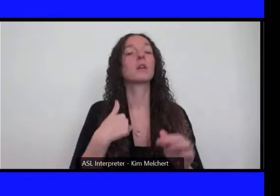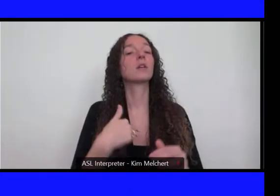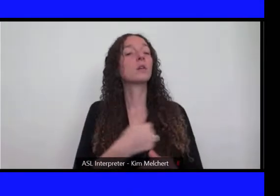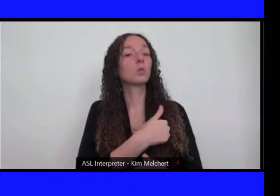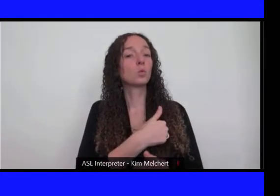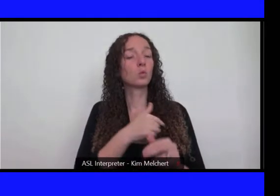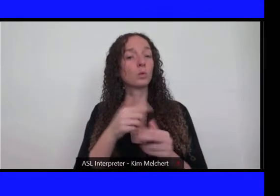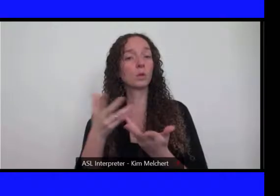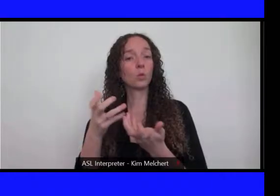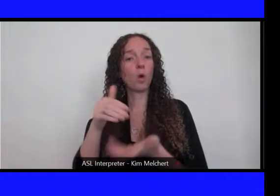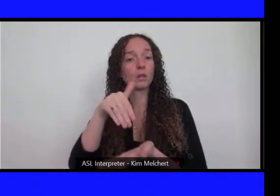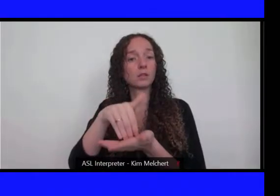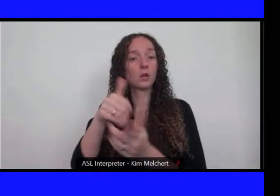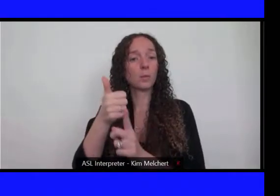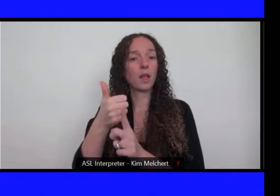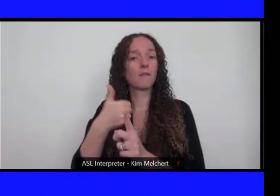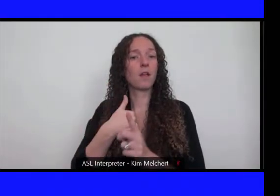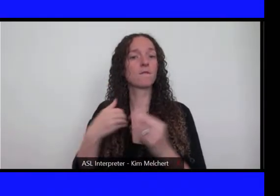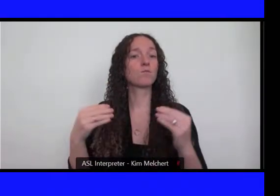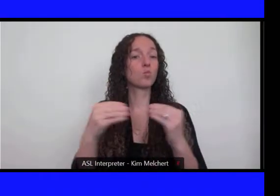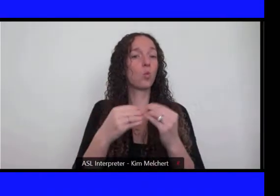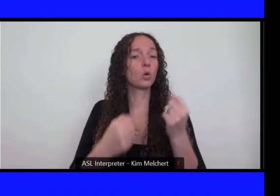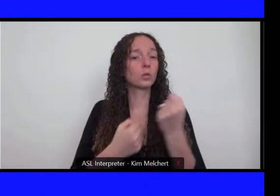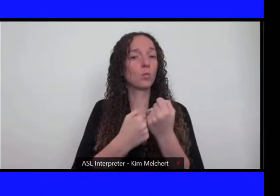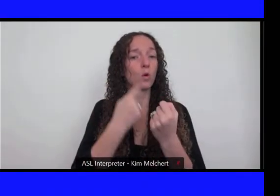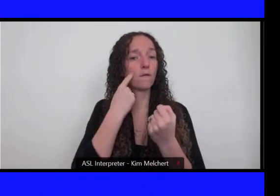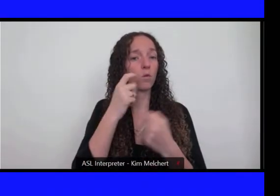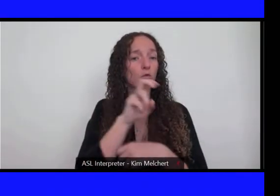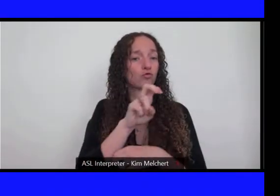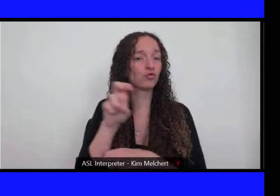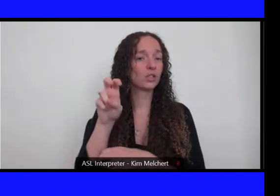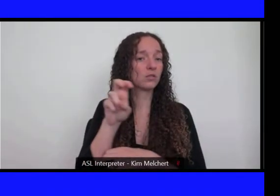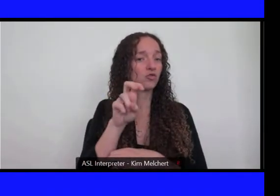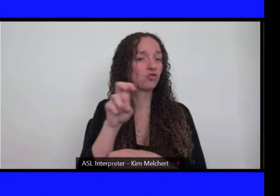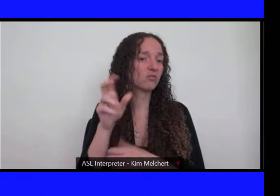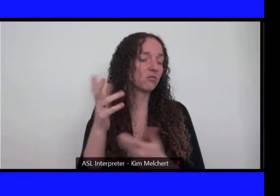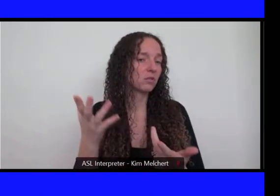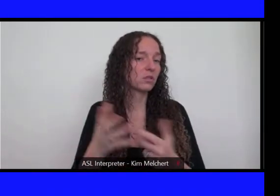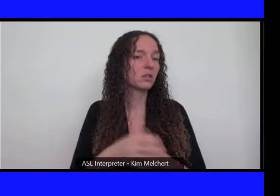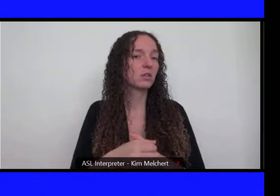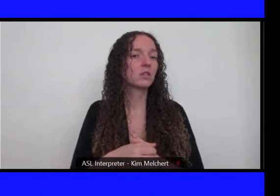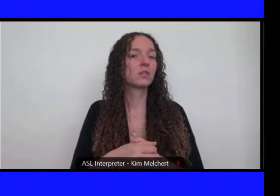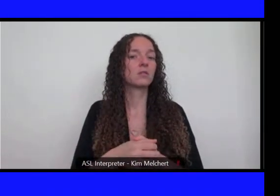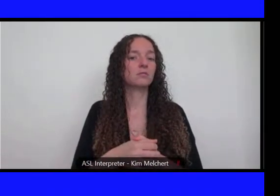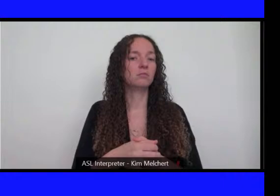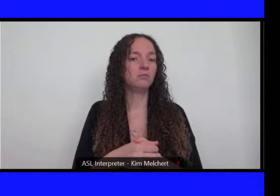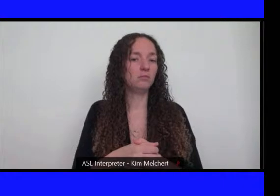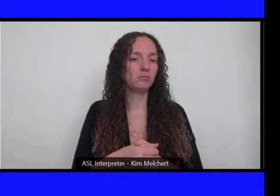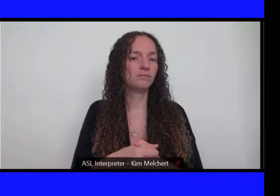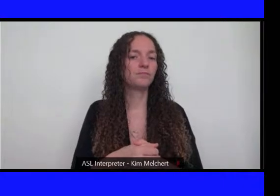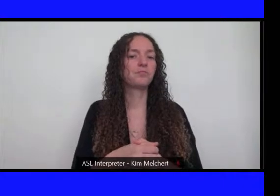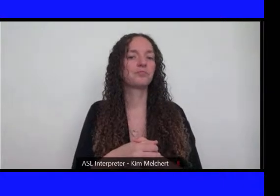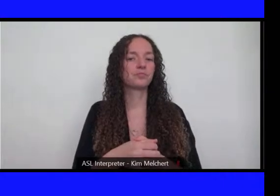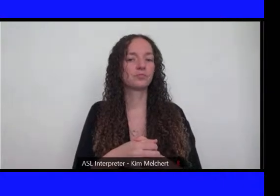can be the most utilized. So yes, we're looking at that. Okay. And in terms of the